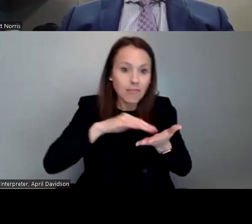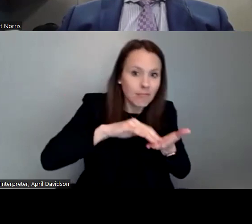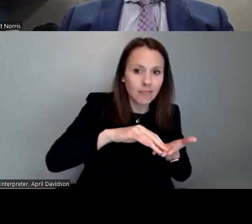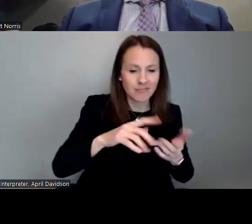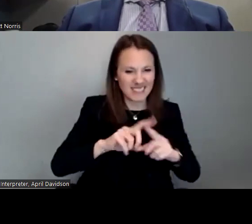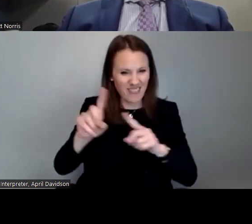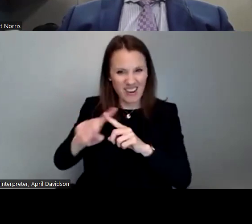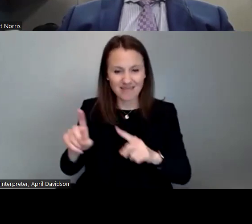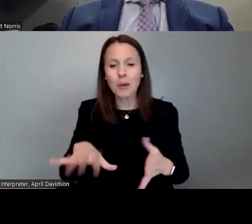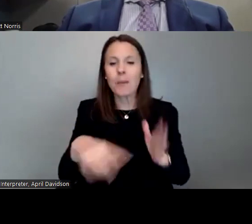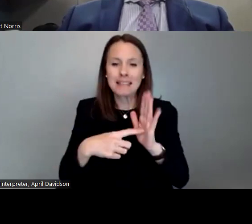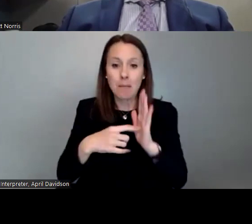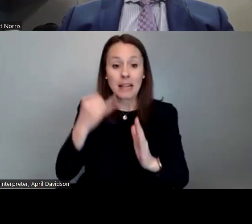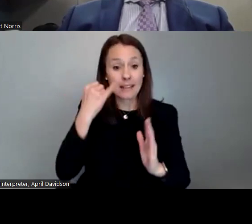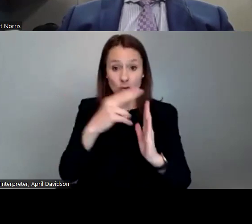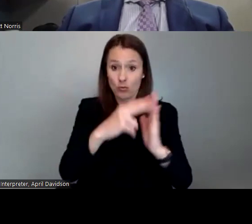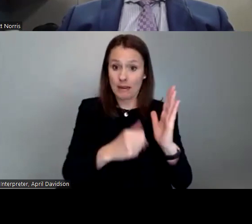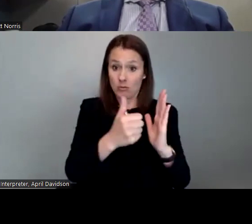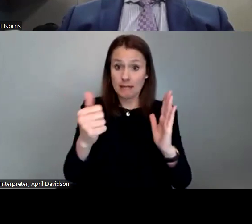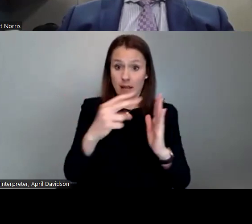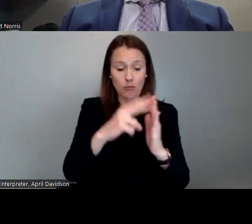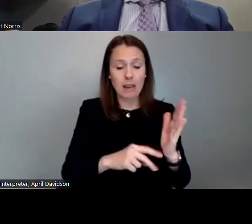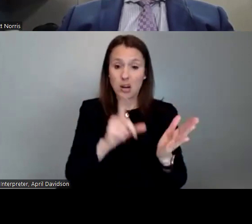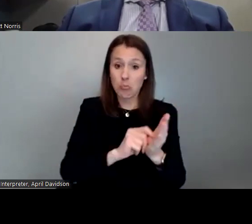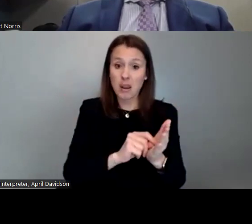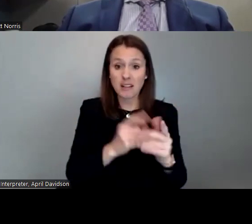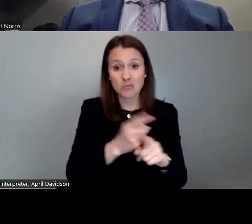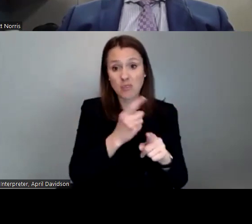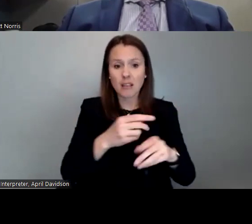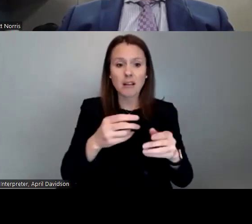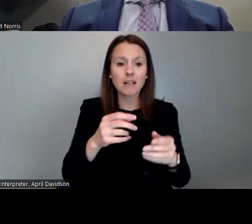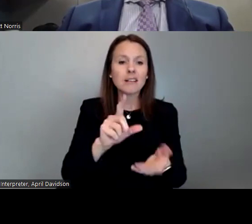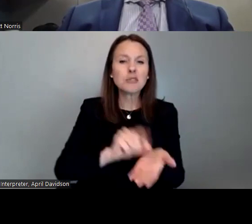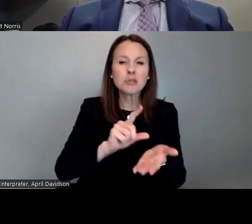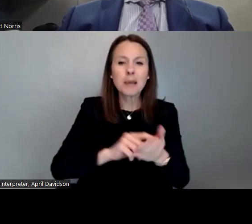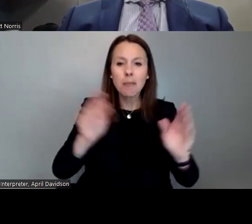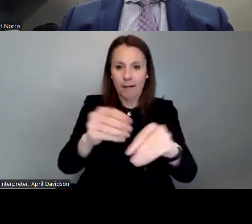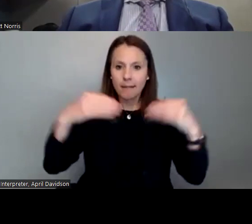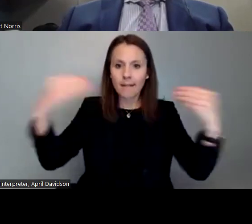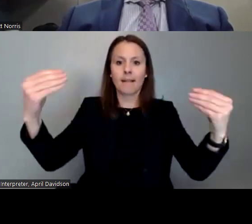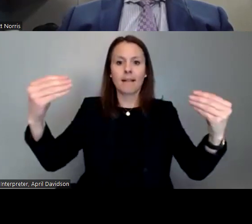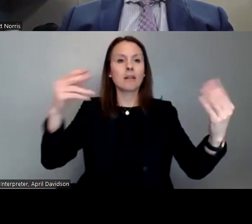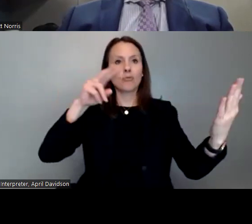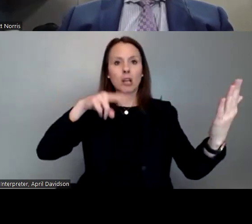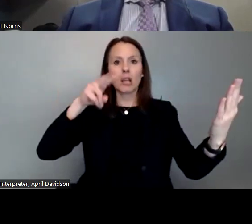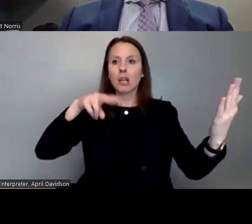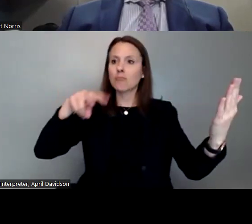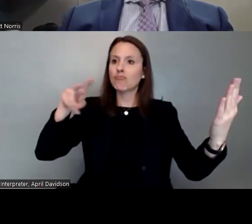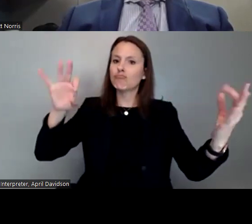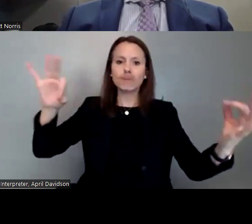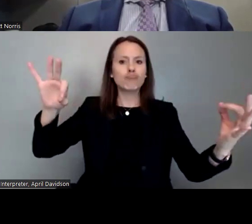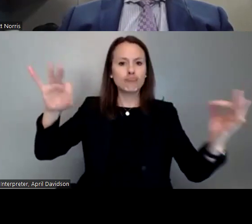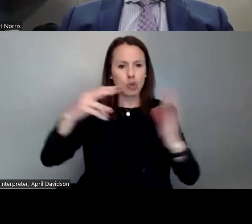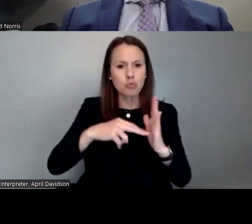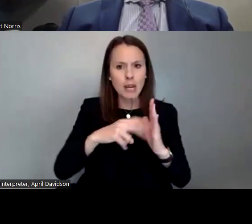If a person reads a printed material, let's say a newspaper, that is reading.